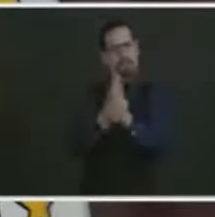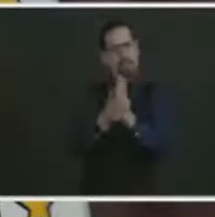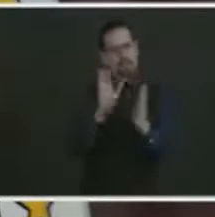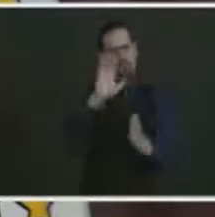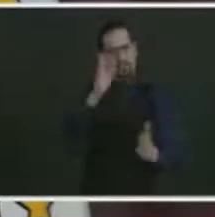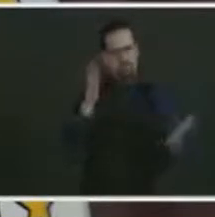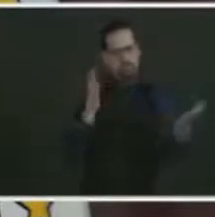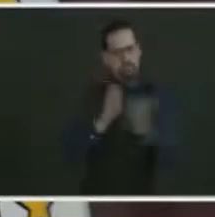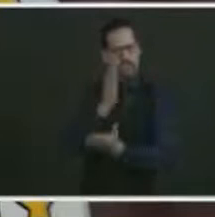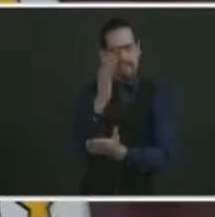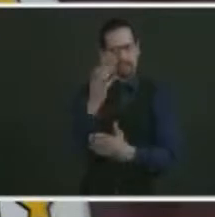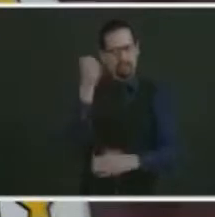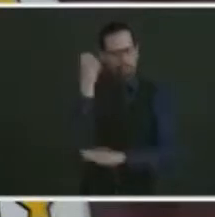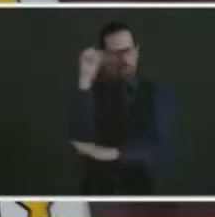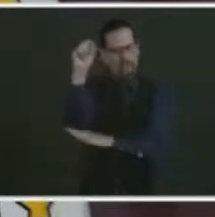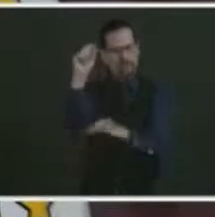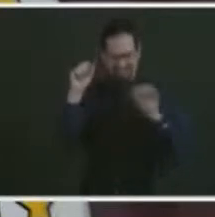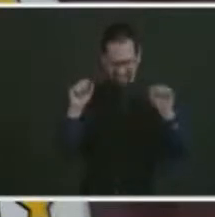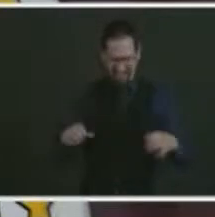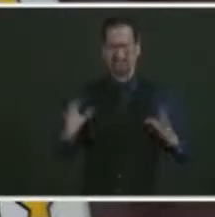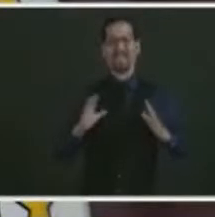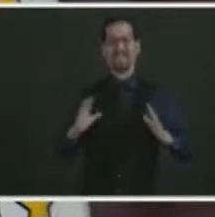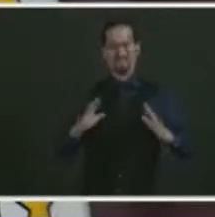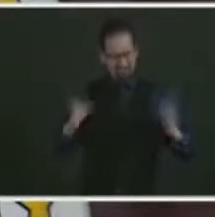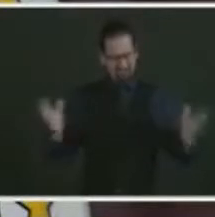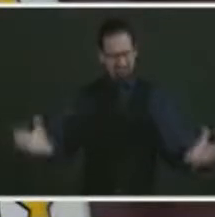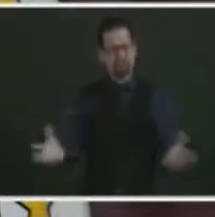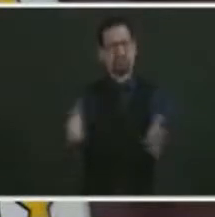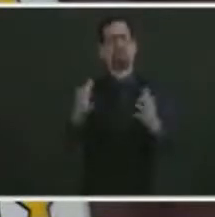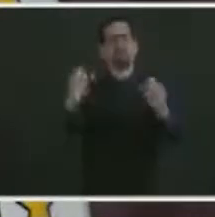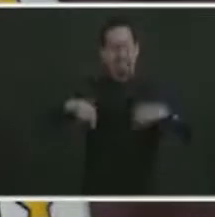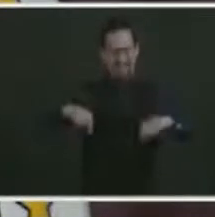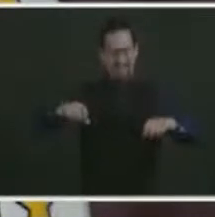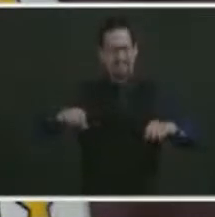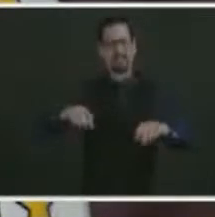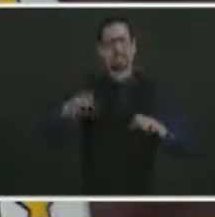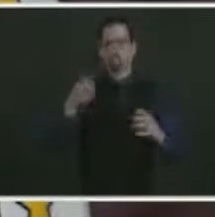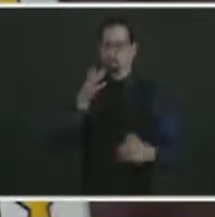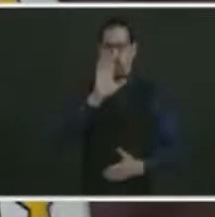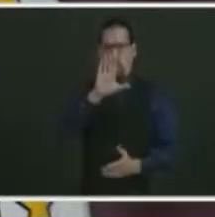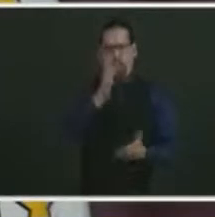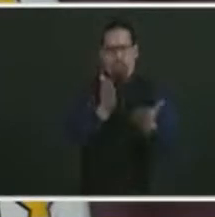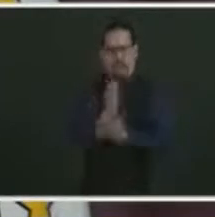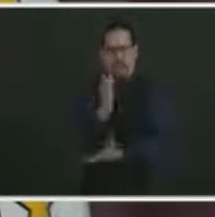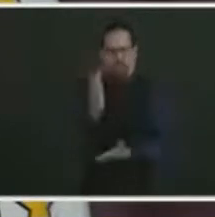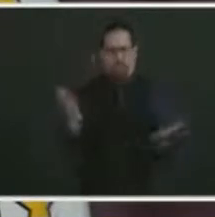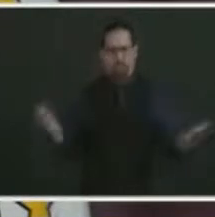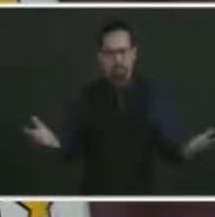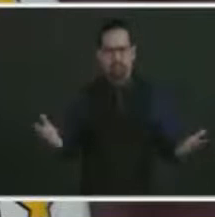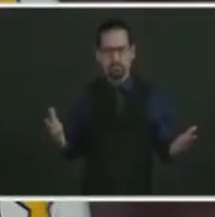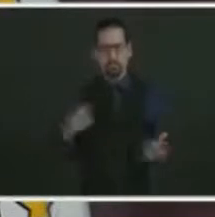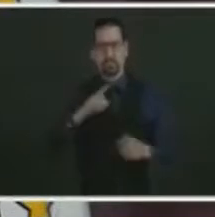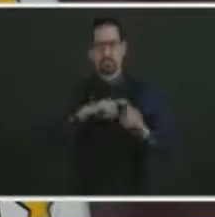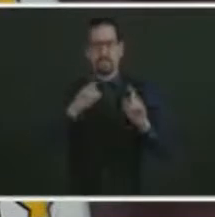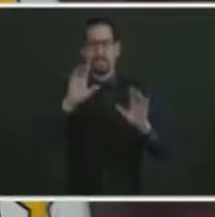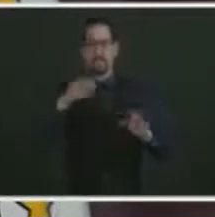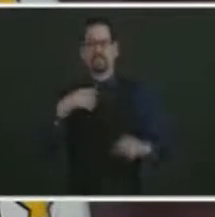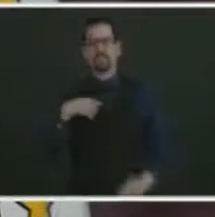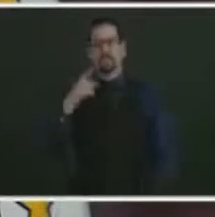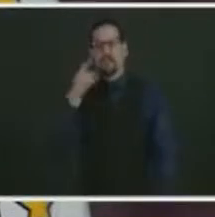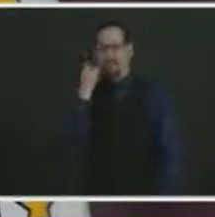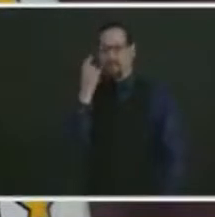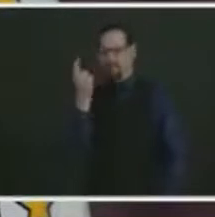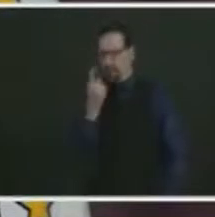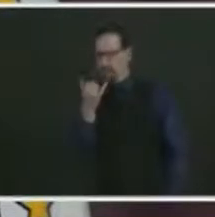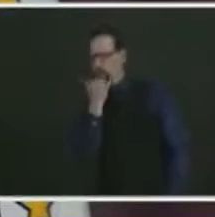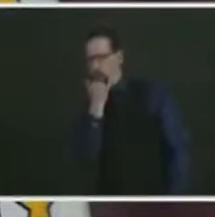protest, particularly when we see things that are unjust, wrong, unconstitutional,